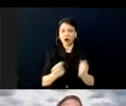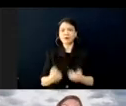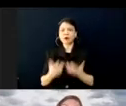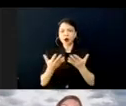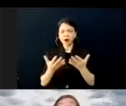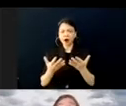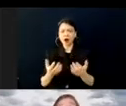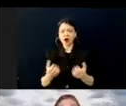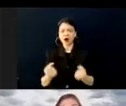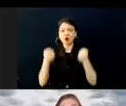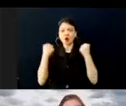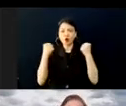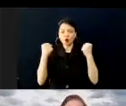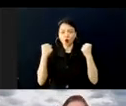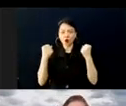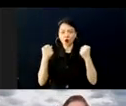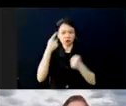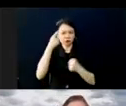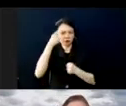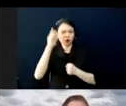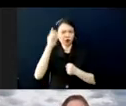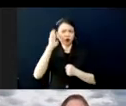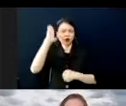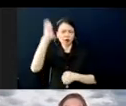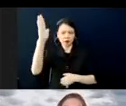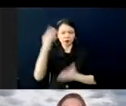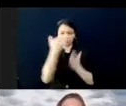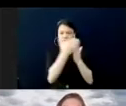us to identify those characteristics that are most important.